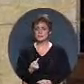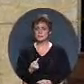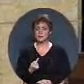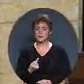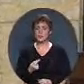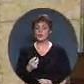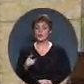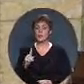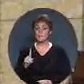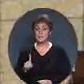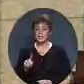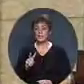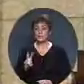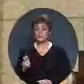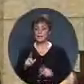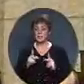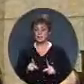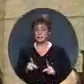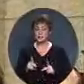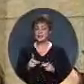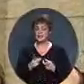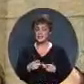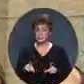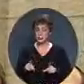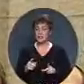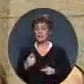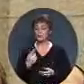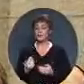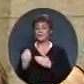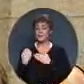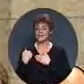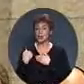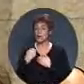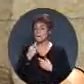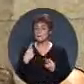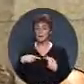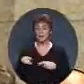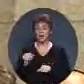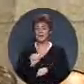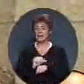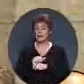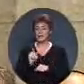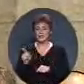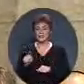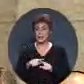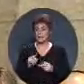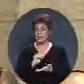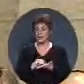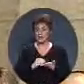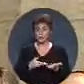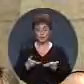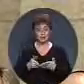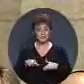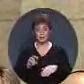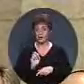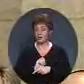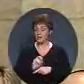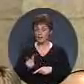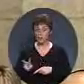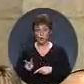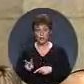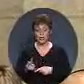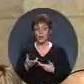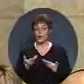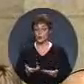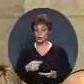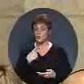Chief of Defence Staff denied ever sending that memo. Yesterday, they sang the same tune at the Foreign Affairs Committee, but I have that transition